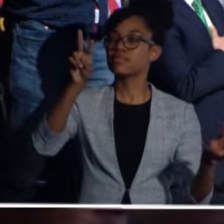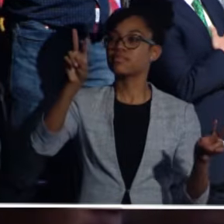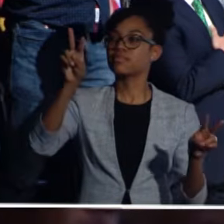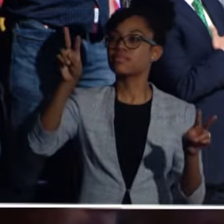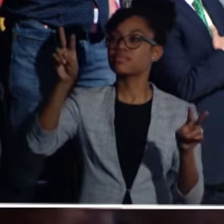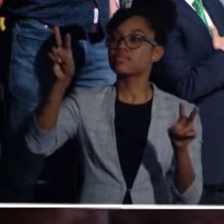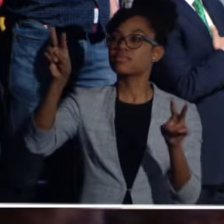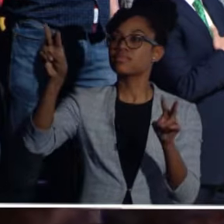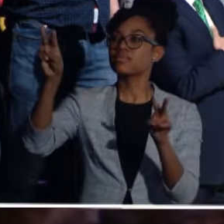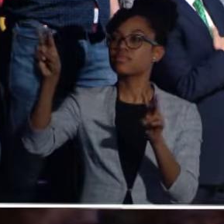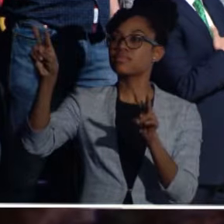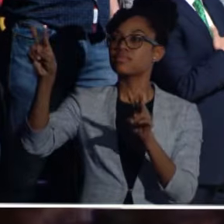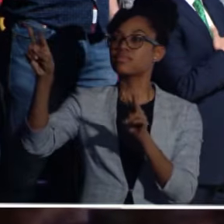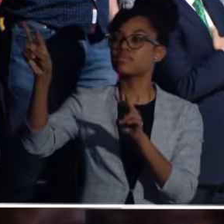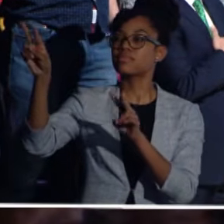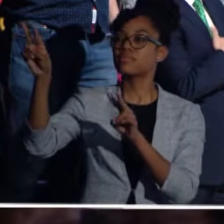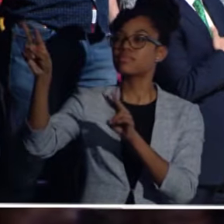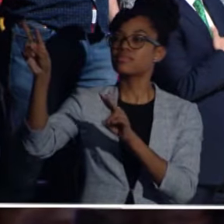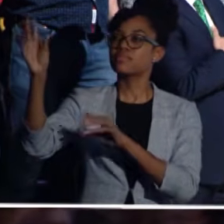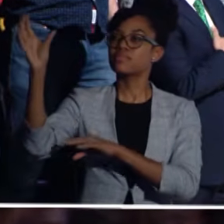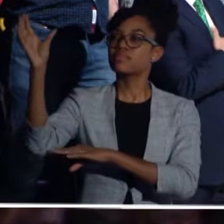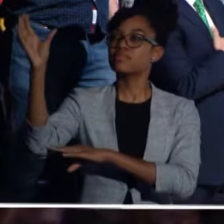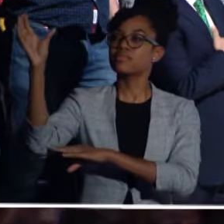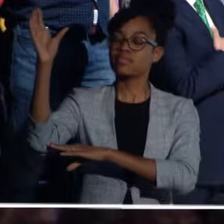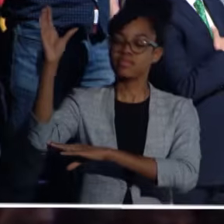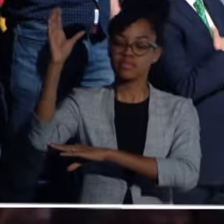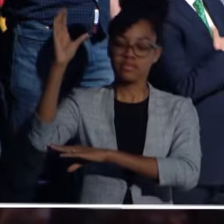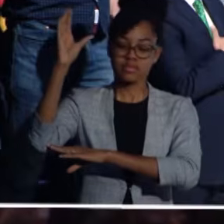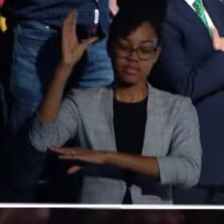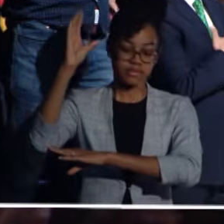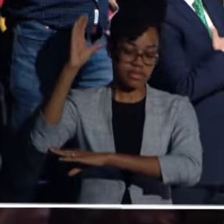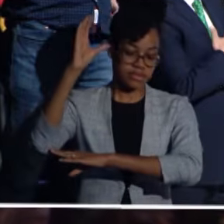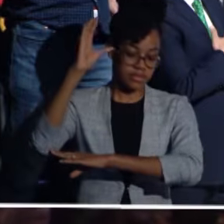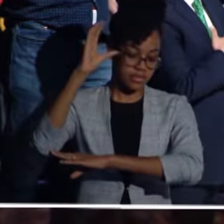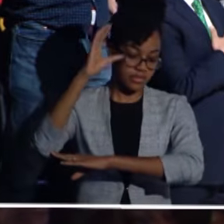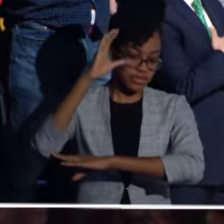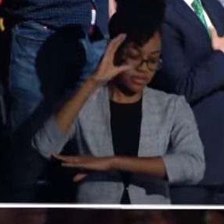hailed at the twilight's last